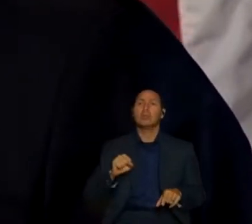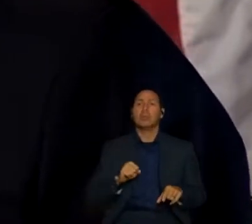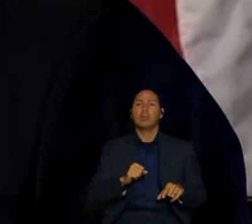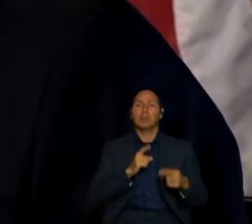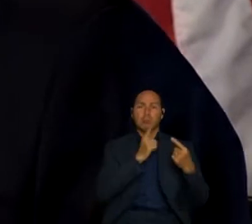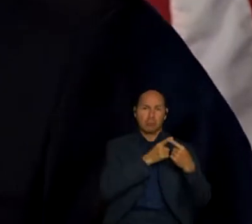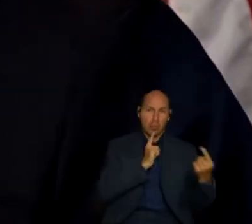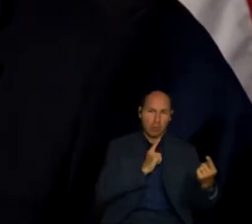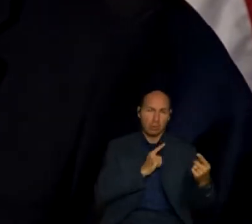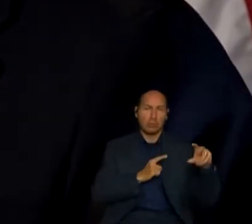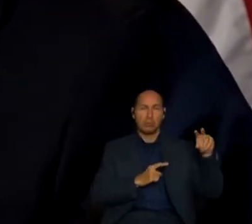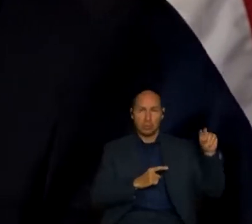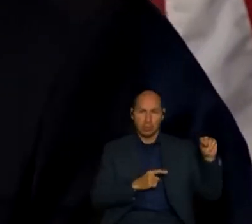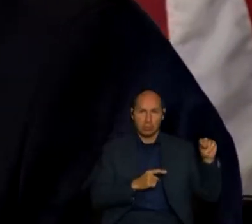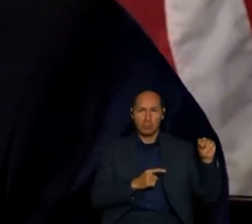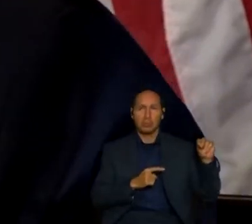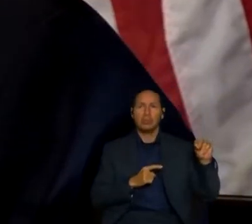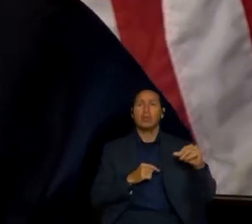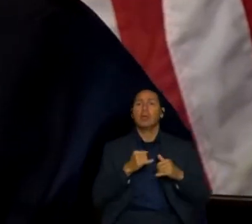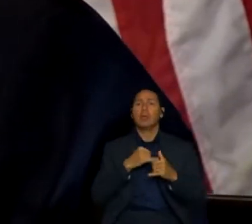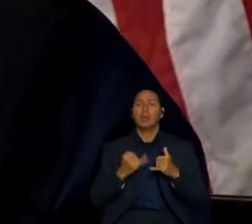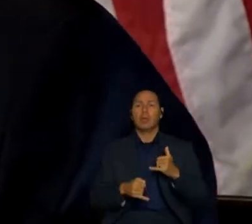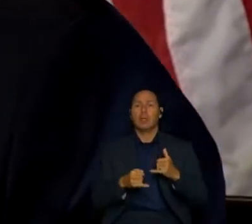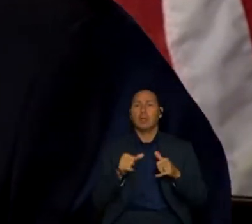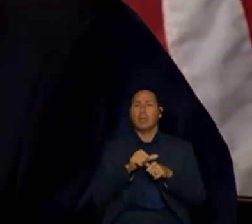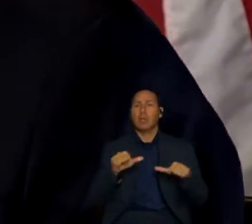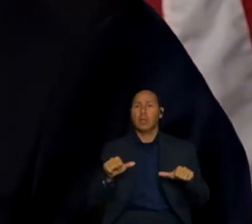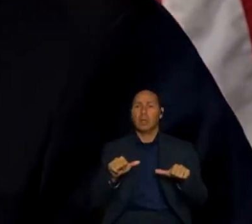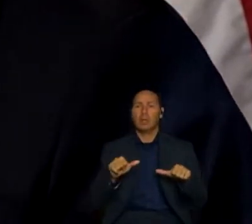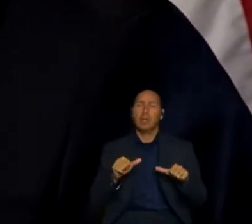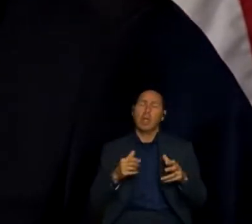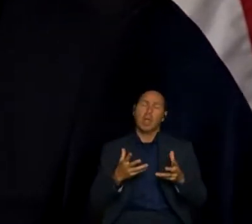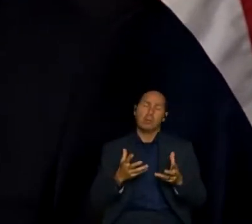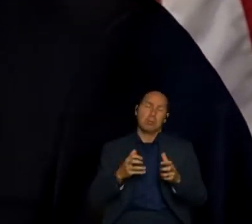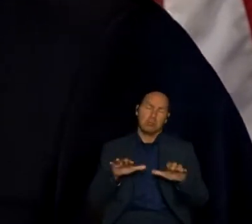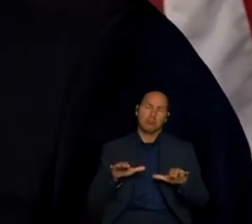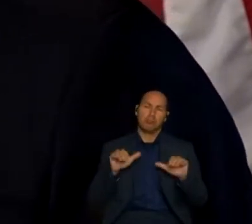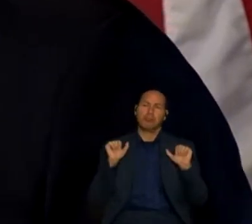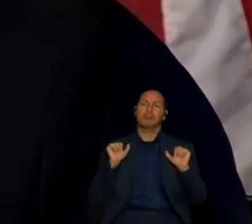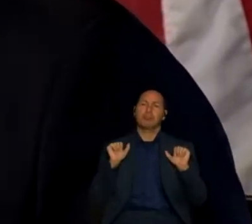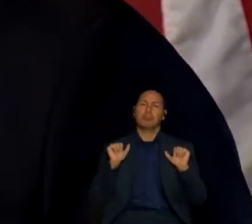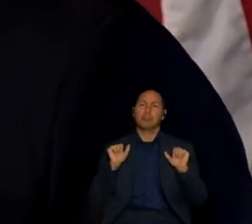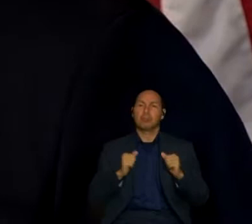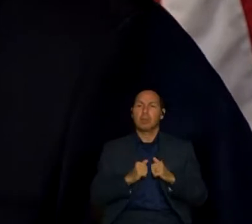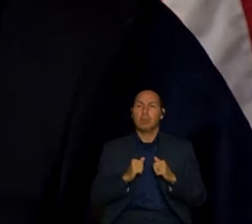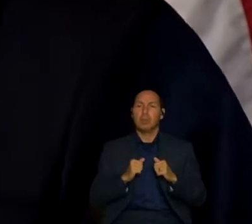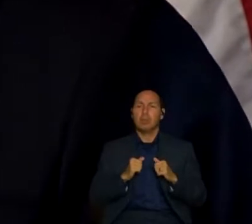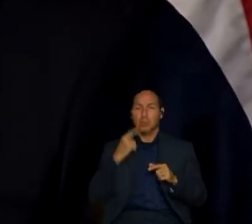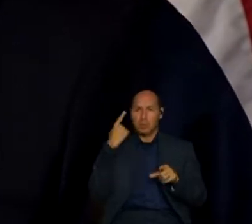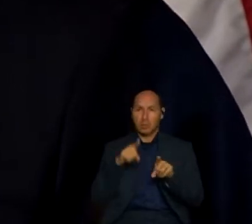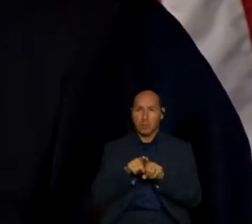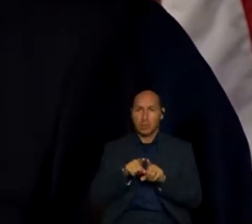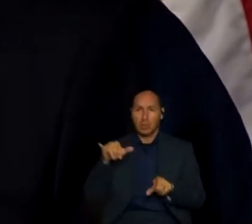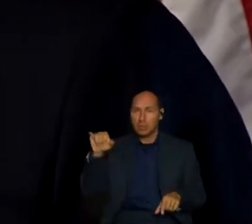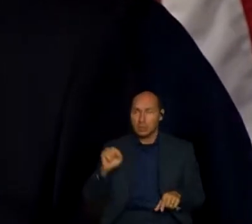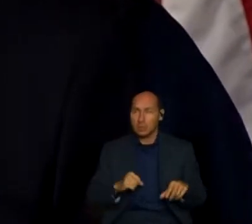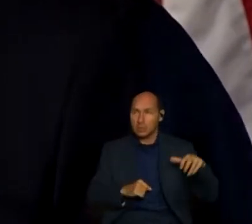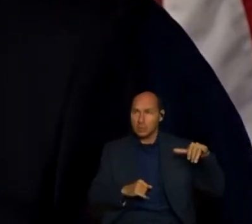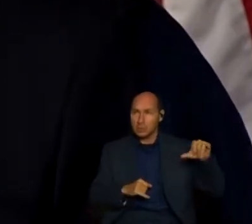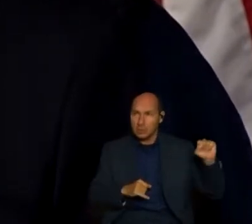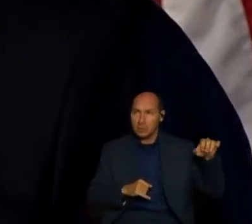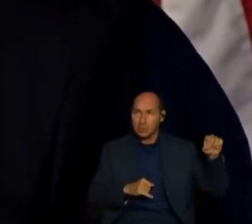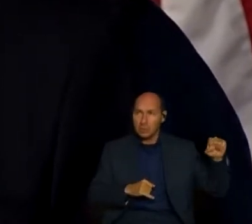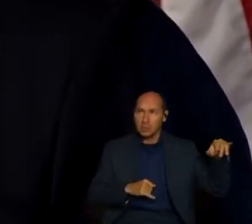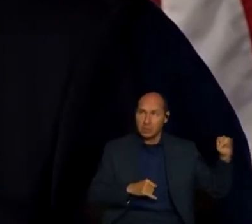to say no, and finally anyone who wishes to abstain to abstain. So all in favor, please say yes. Yes. Yes.